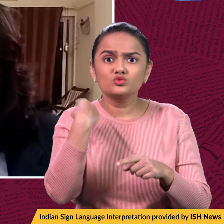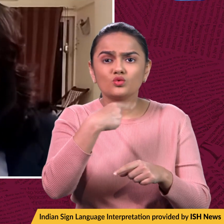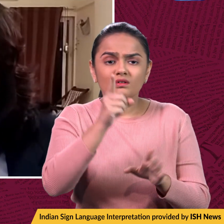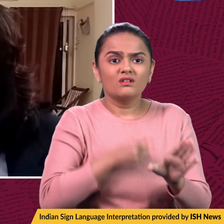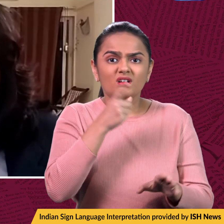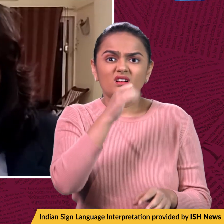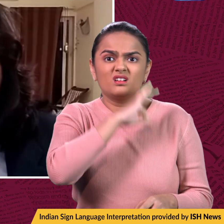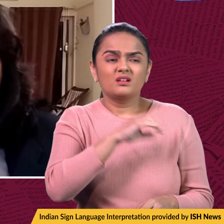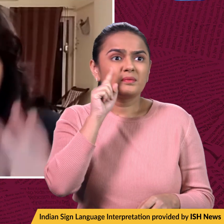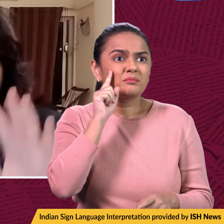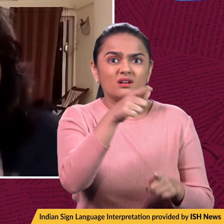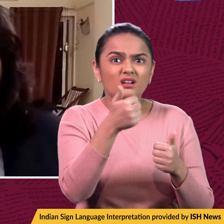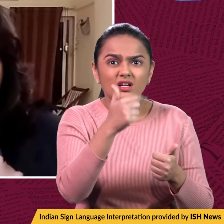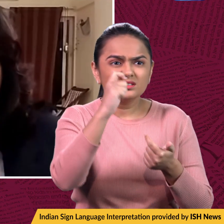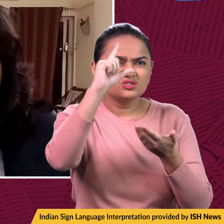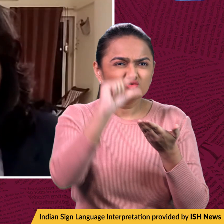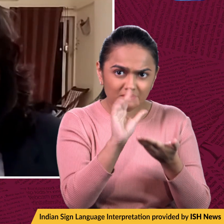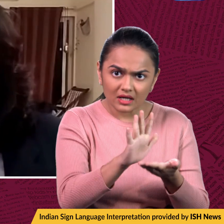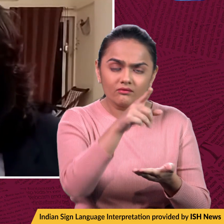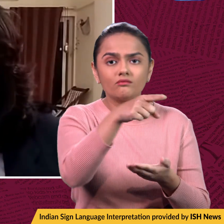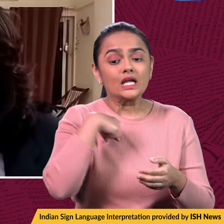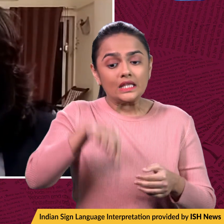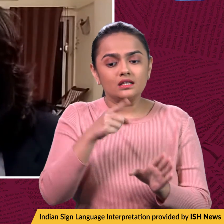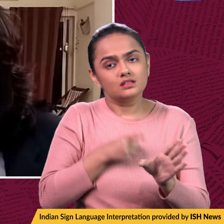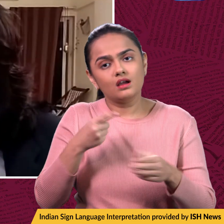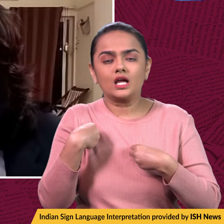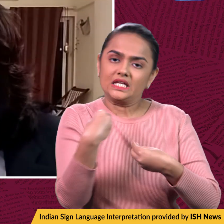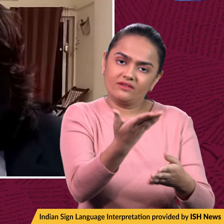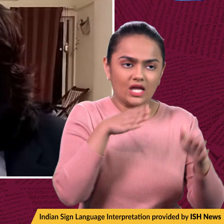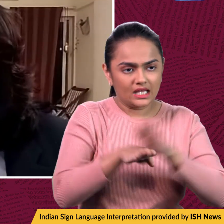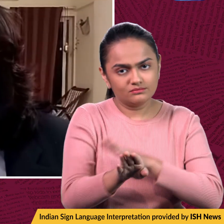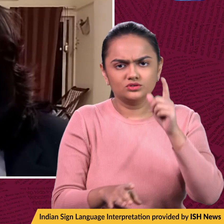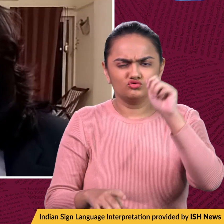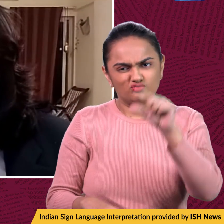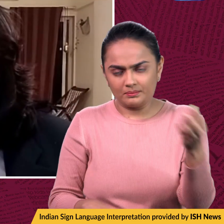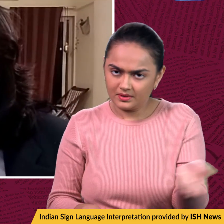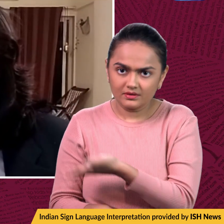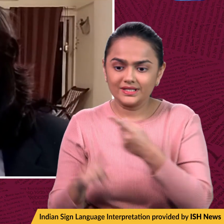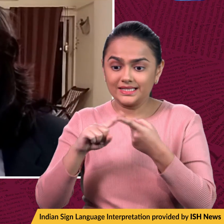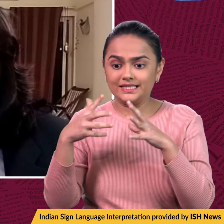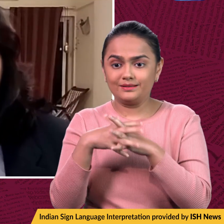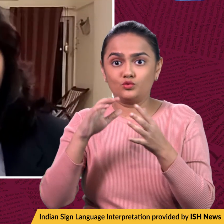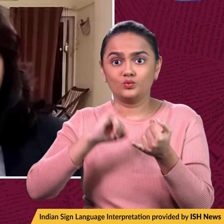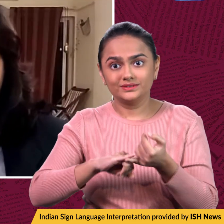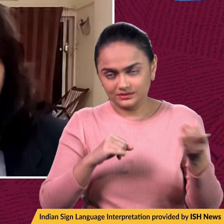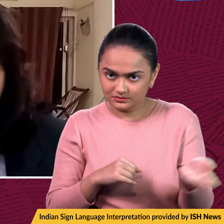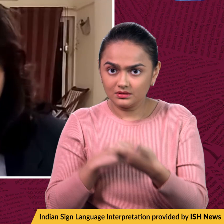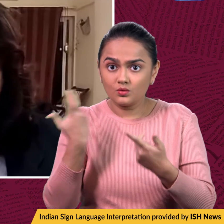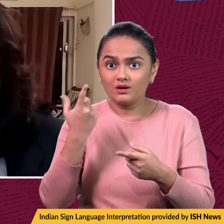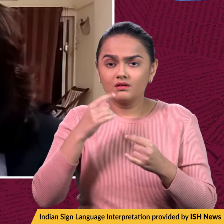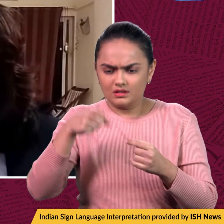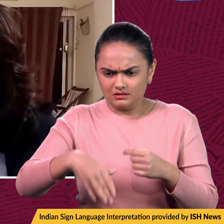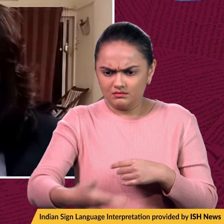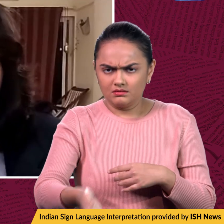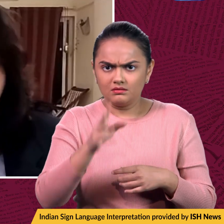economically weaker sections quota for this year only. Now, the decision on the EWS quota will be taken after